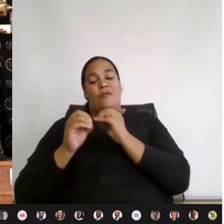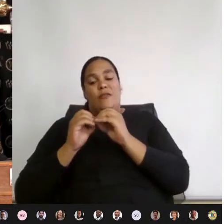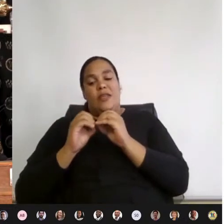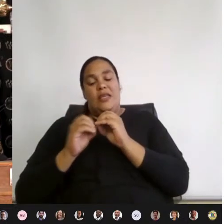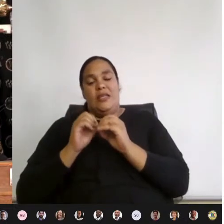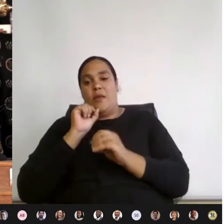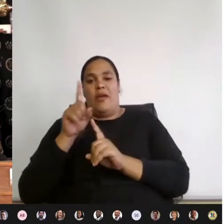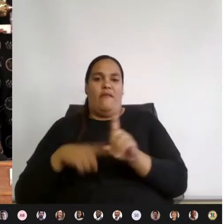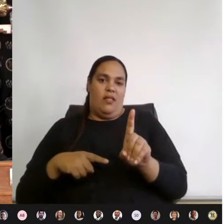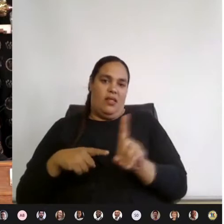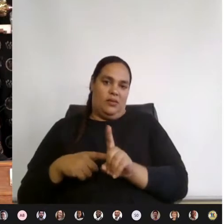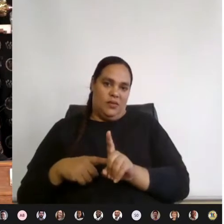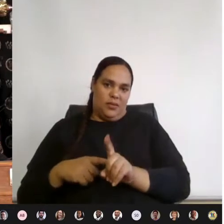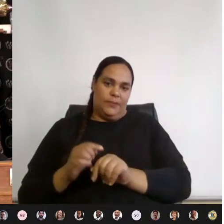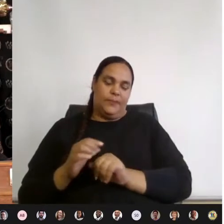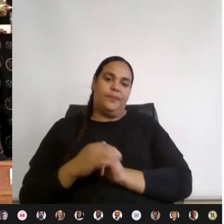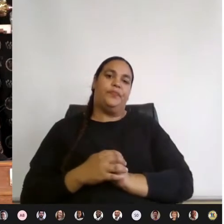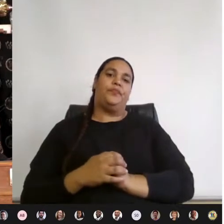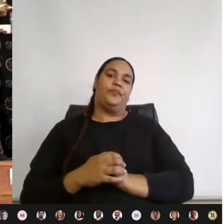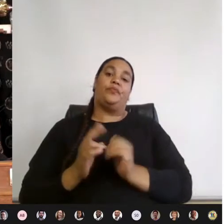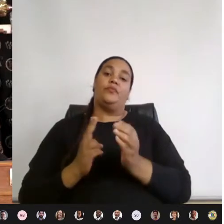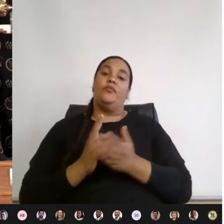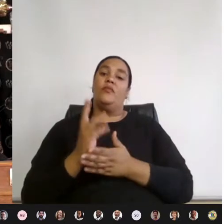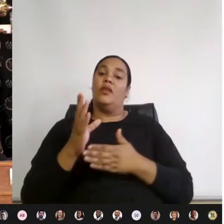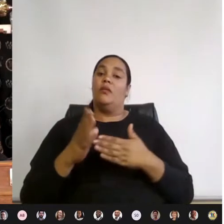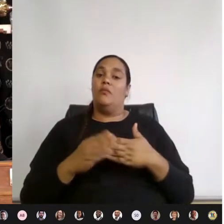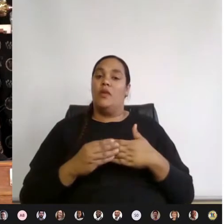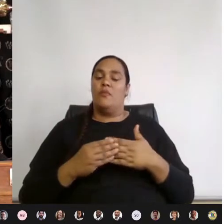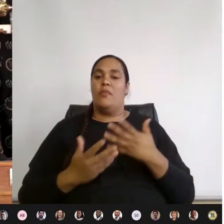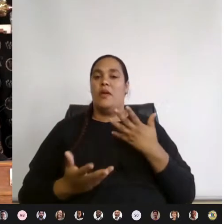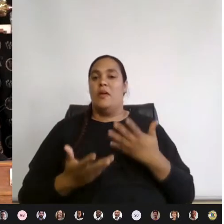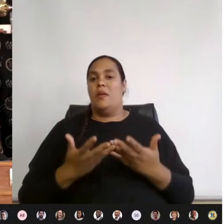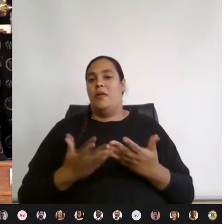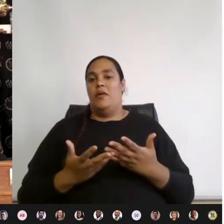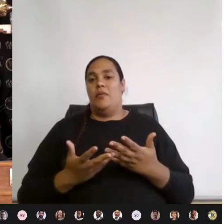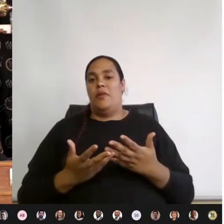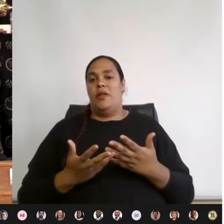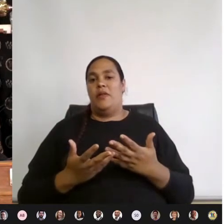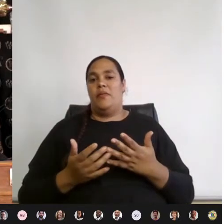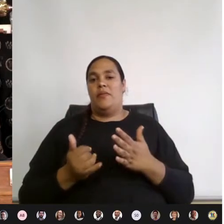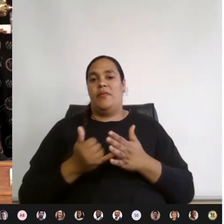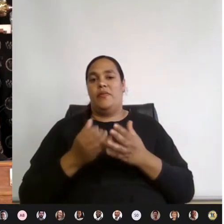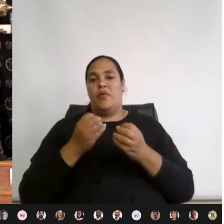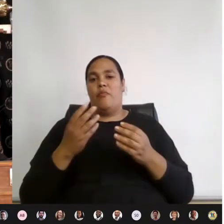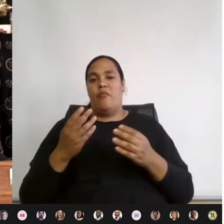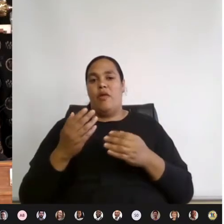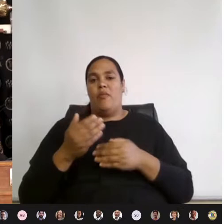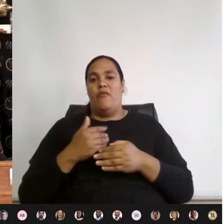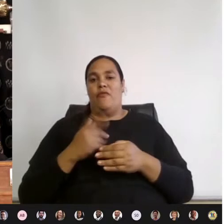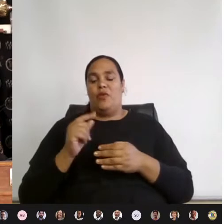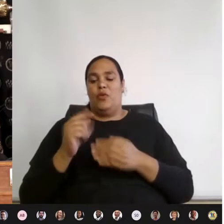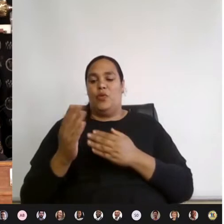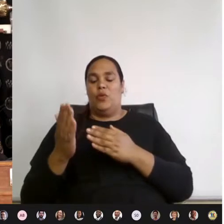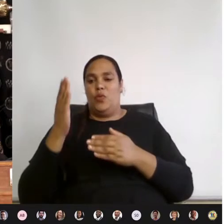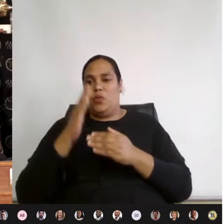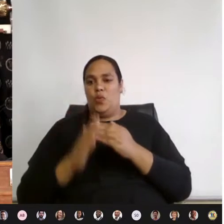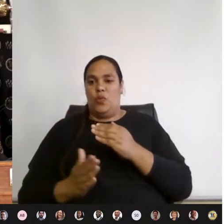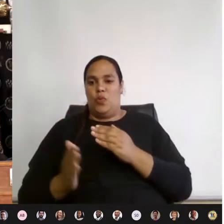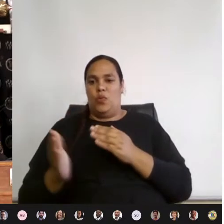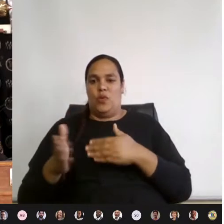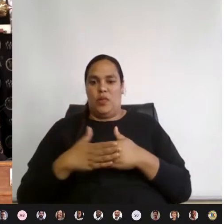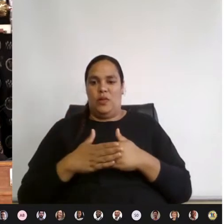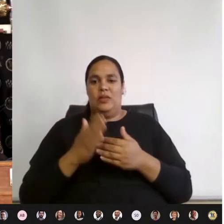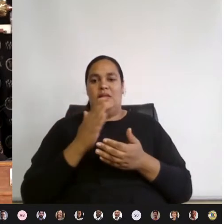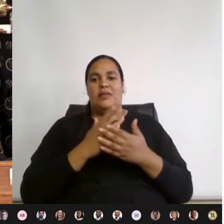failures. Honourable members, perhaps just highlighting before I get towards closing some of the